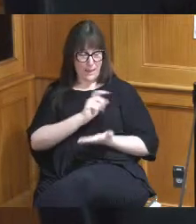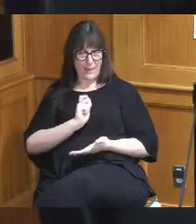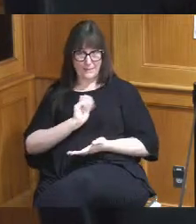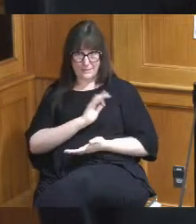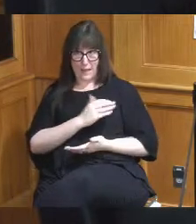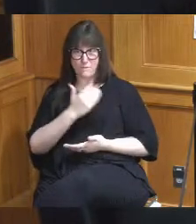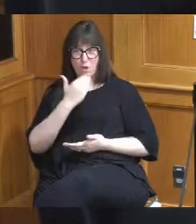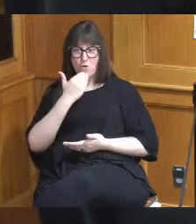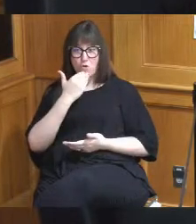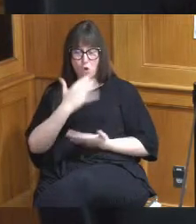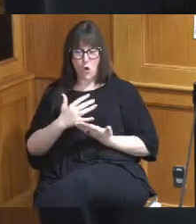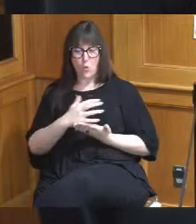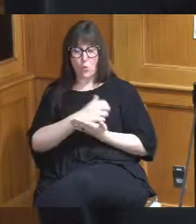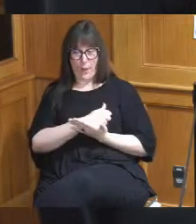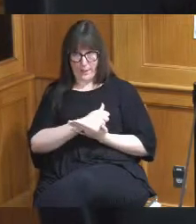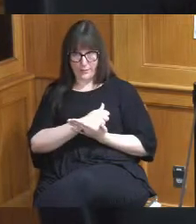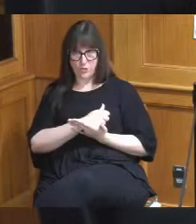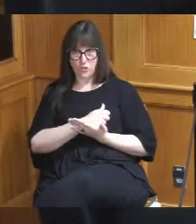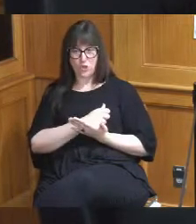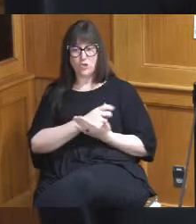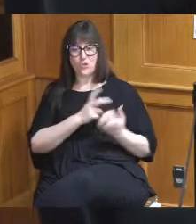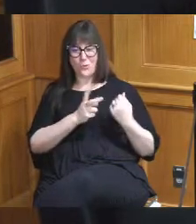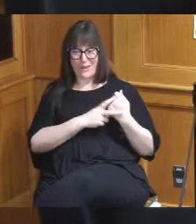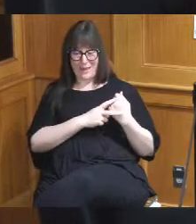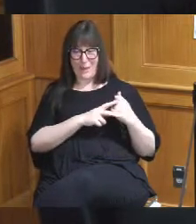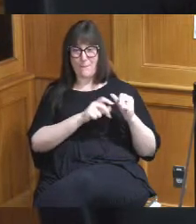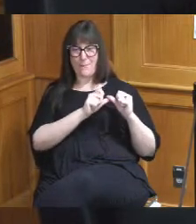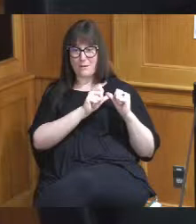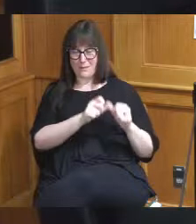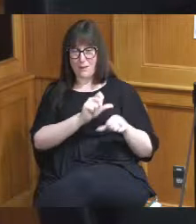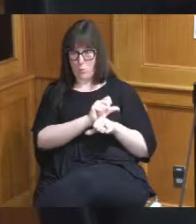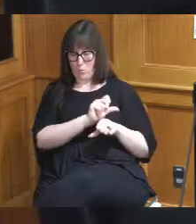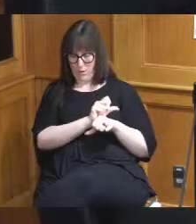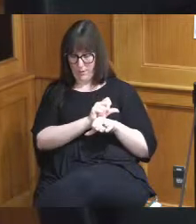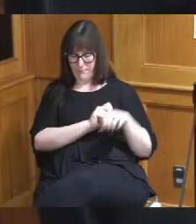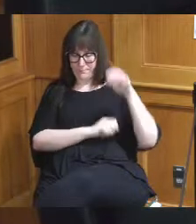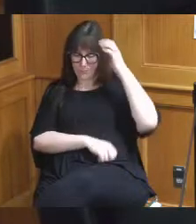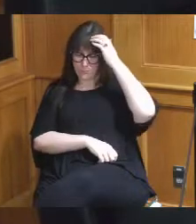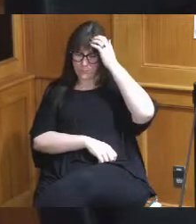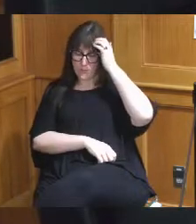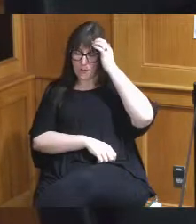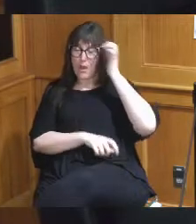good wage, retaining, recruiting folks, but also